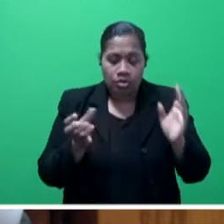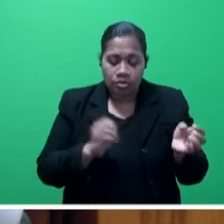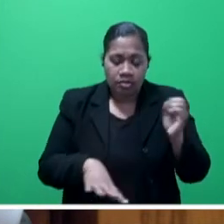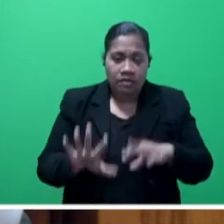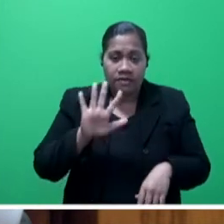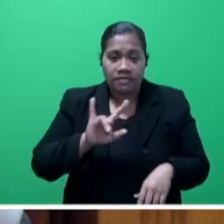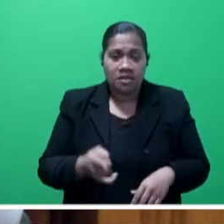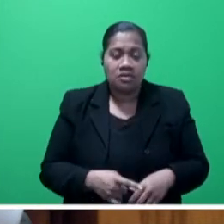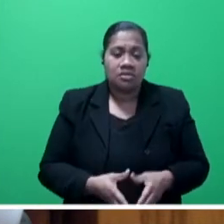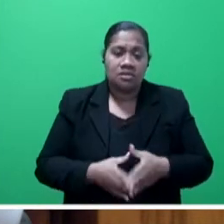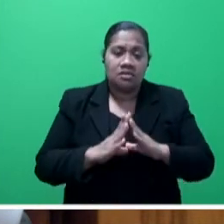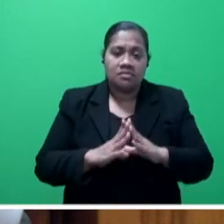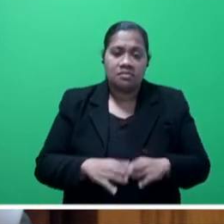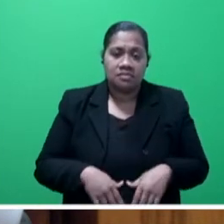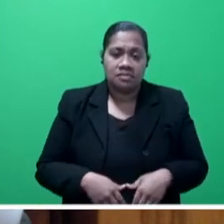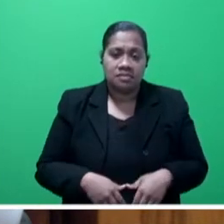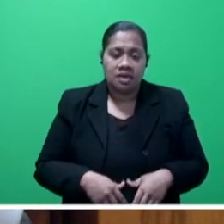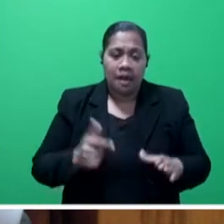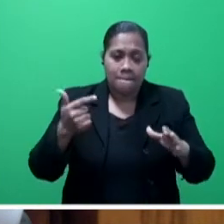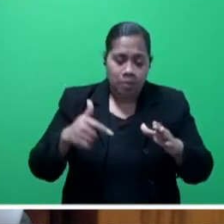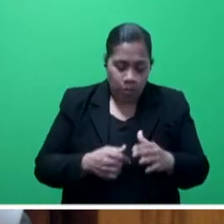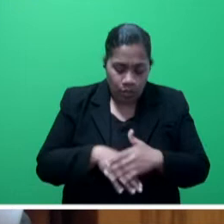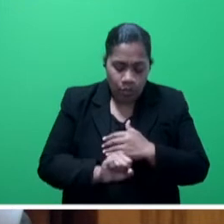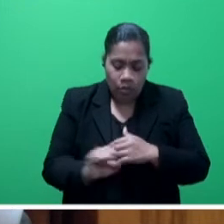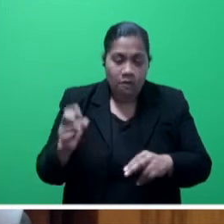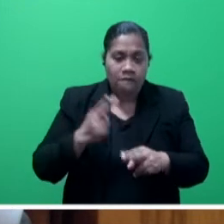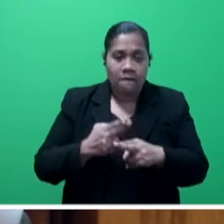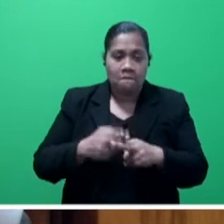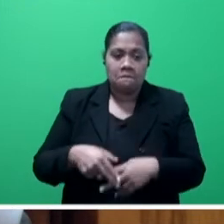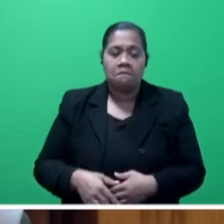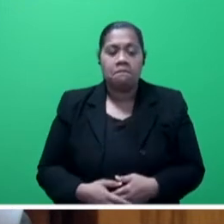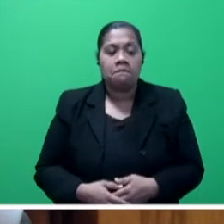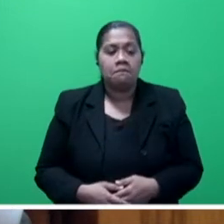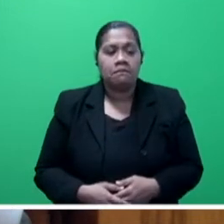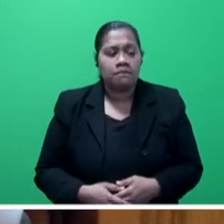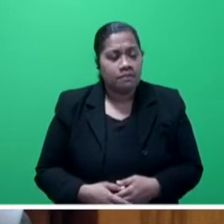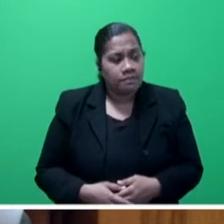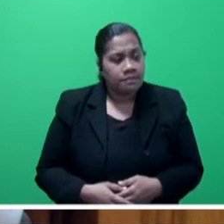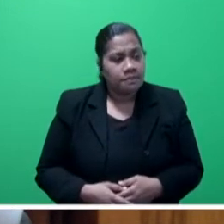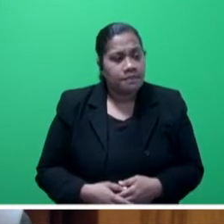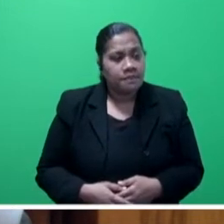establish a borehole on their farm. Beef stockyard support, Mr. Speaker, say